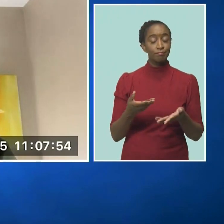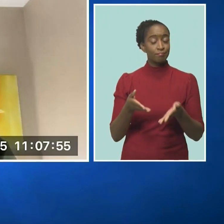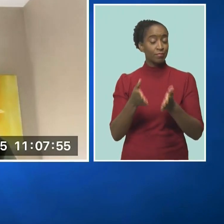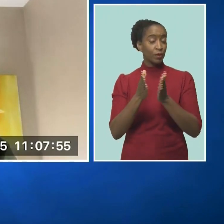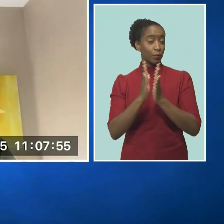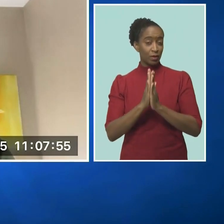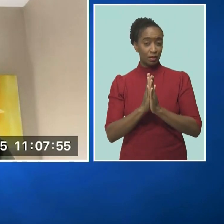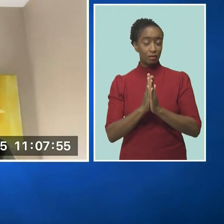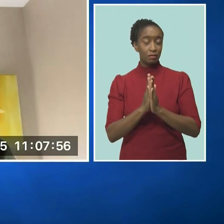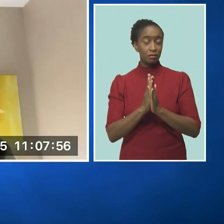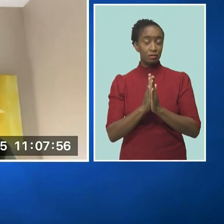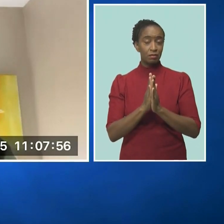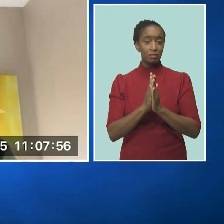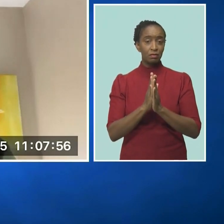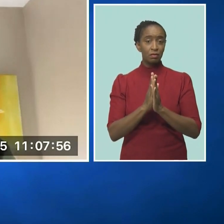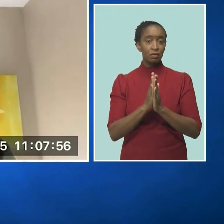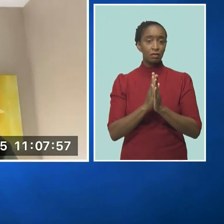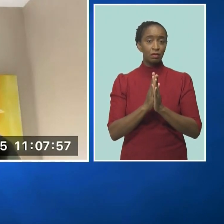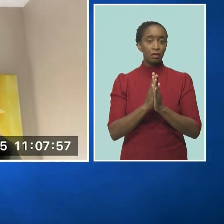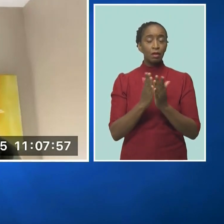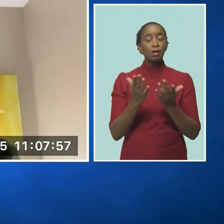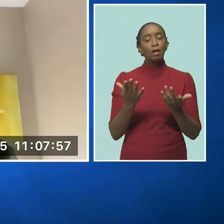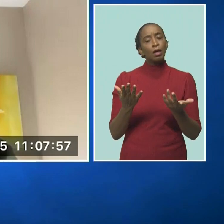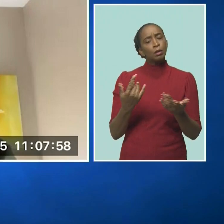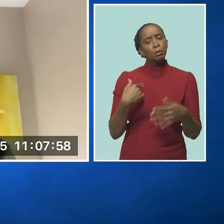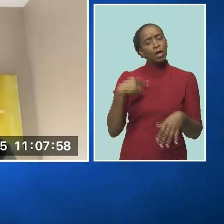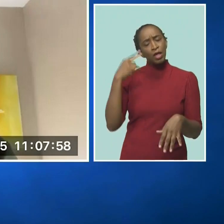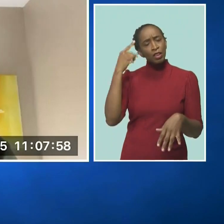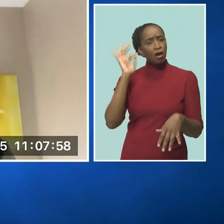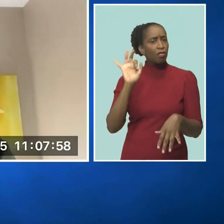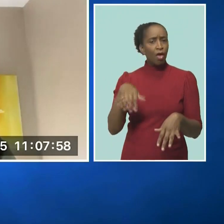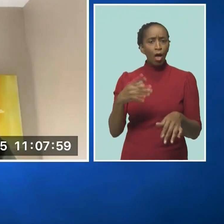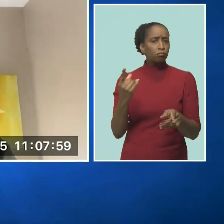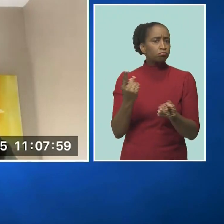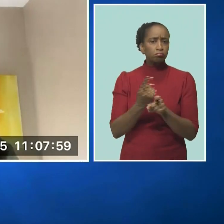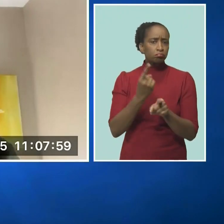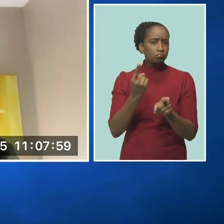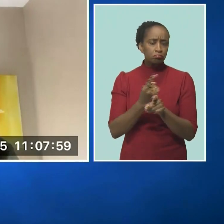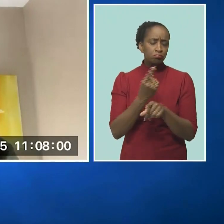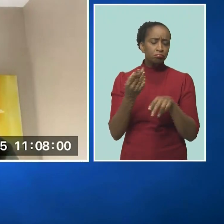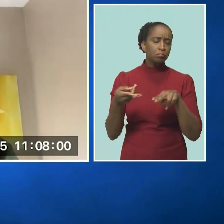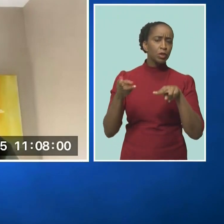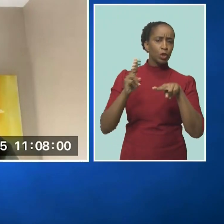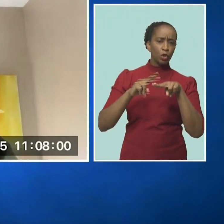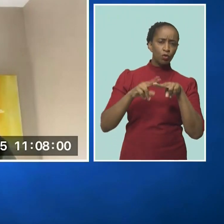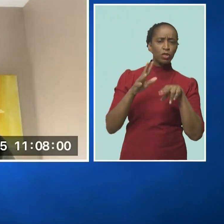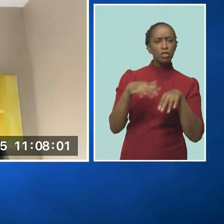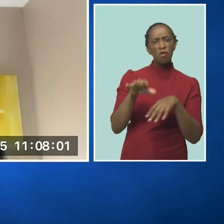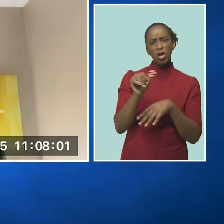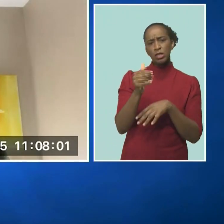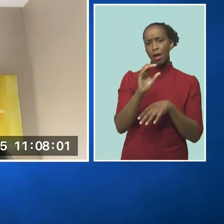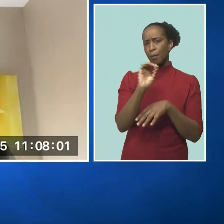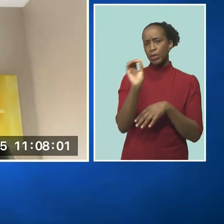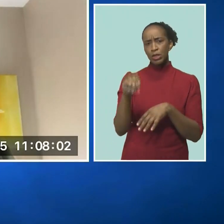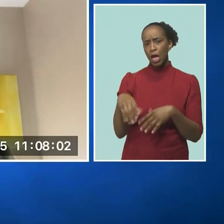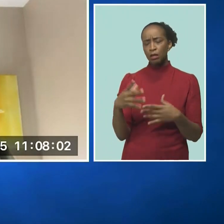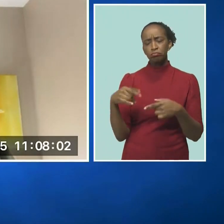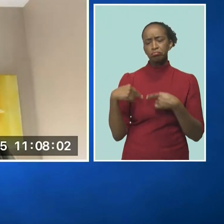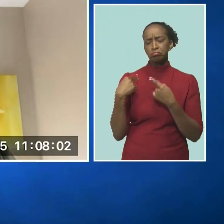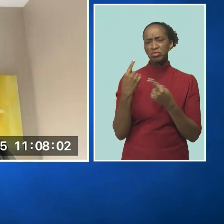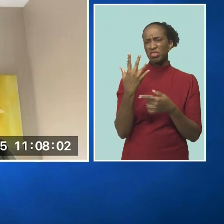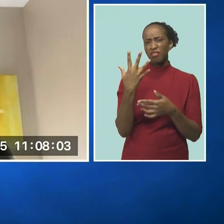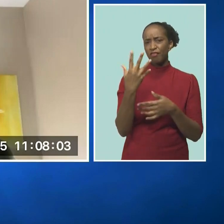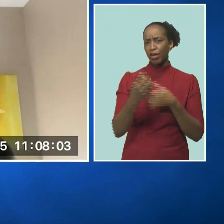very small, or what I thought was a very reasonable increase of about 10%, because we haven't had an increase for about 5